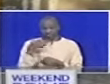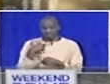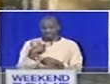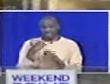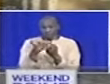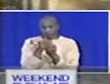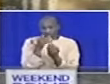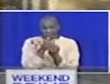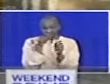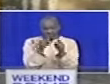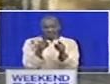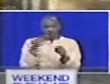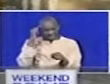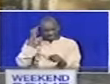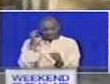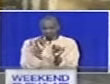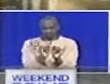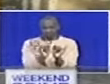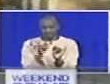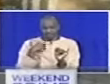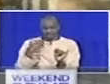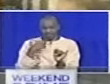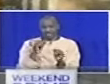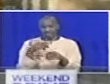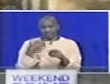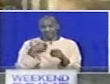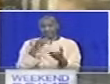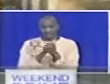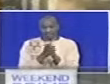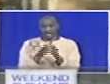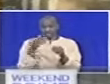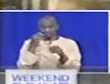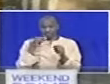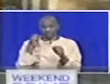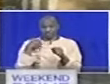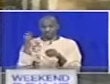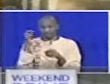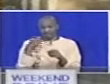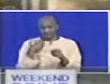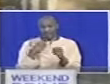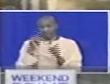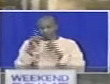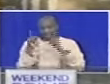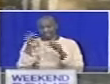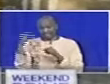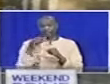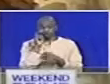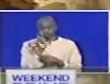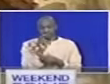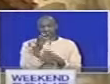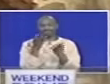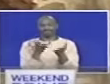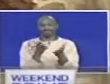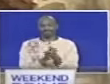conserved the way it is so that it can be conserved as a monument and also as a tourist attraction site.